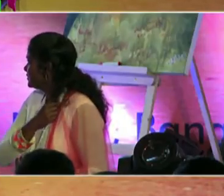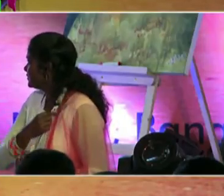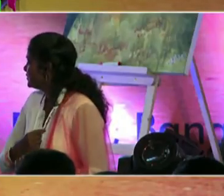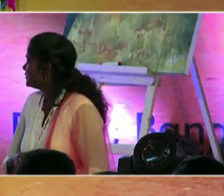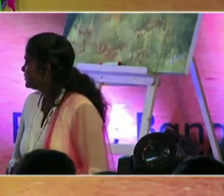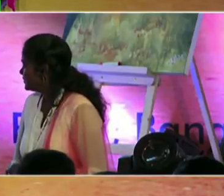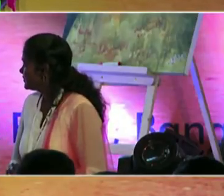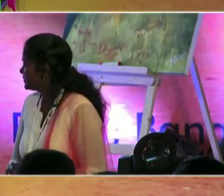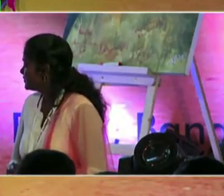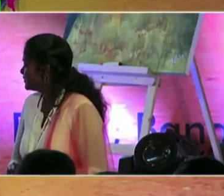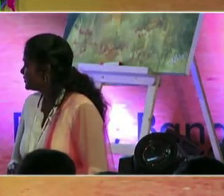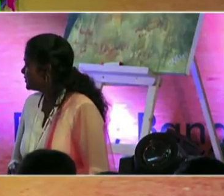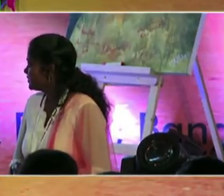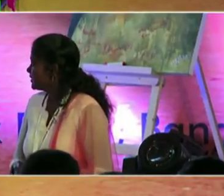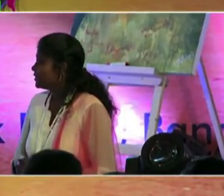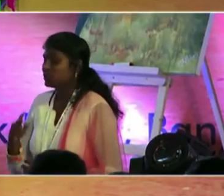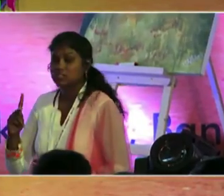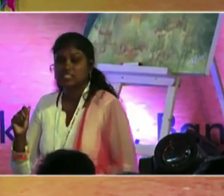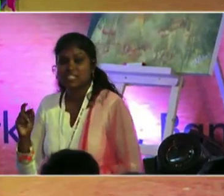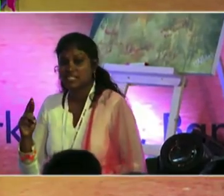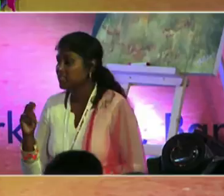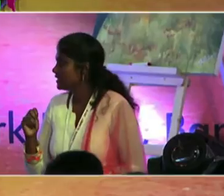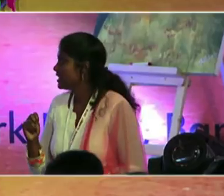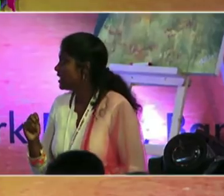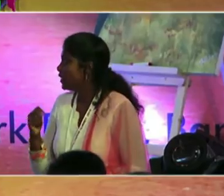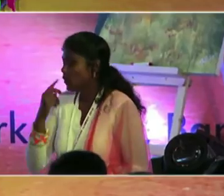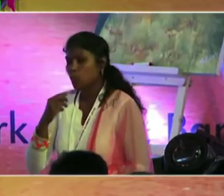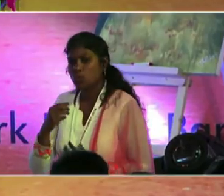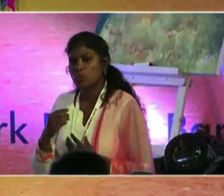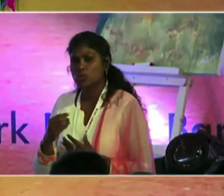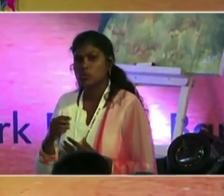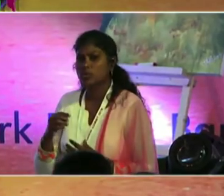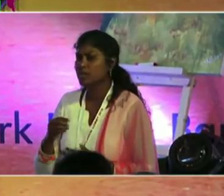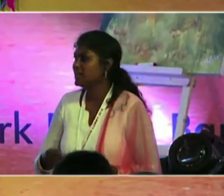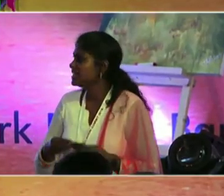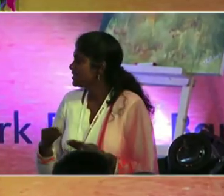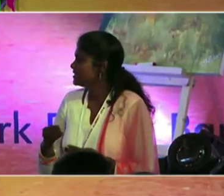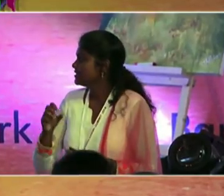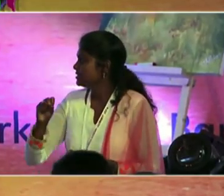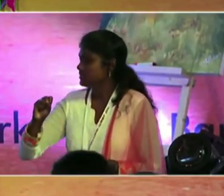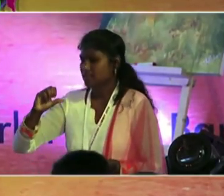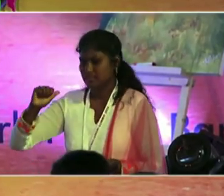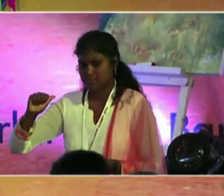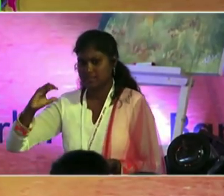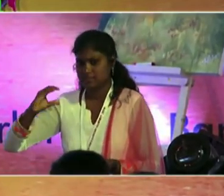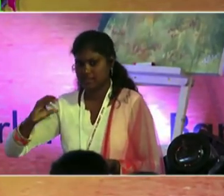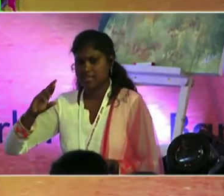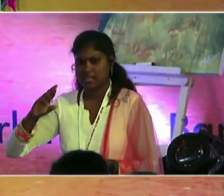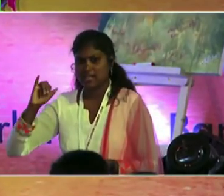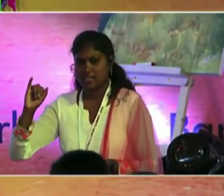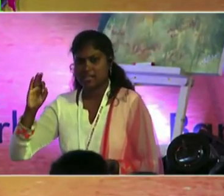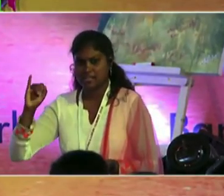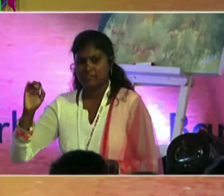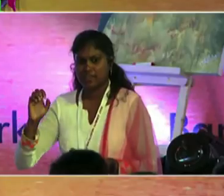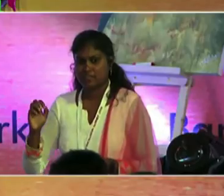It was him who sacrificed 4 precious years of his academic life just to be